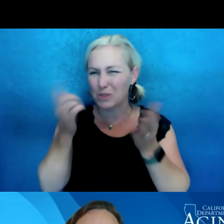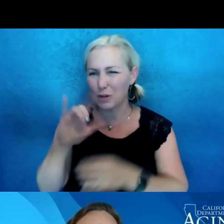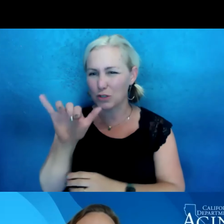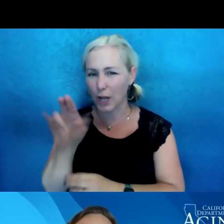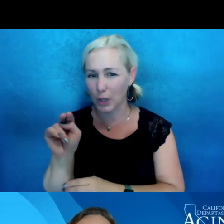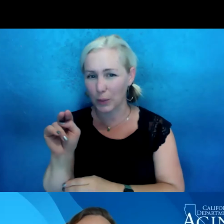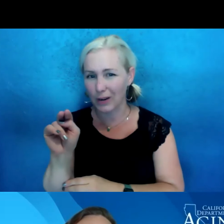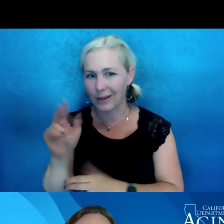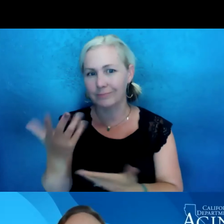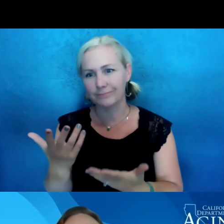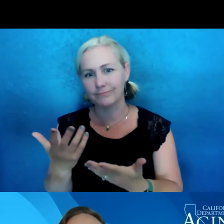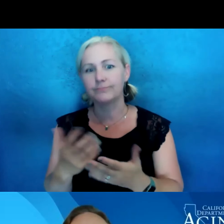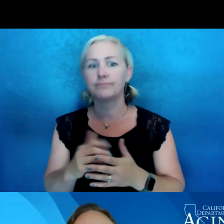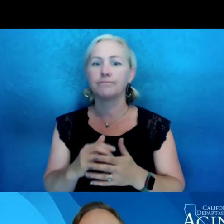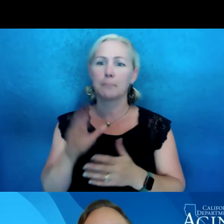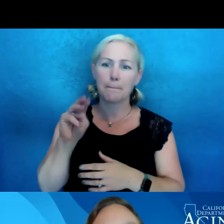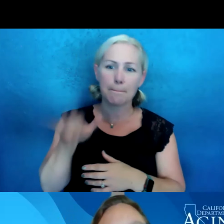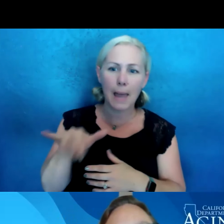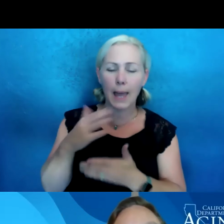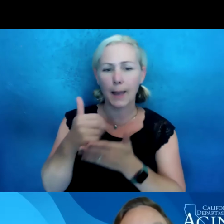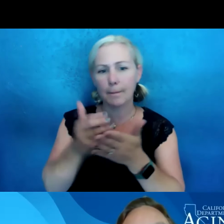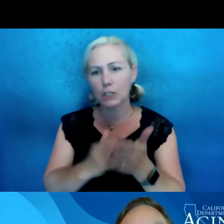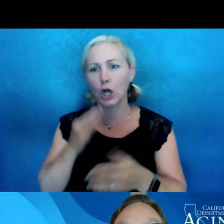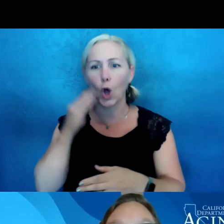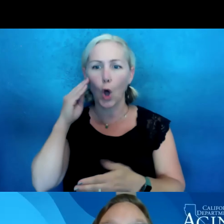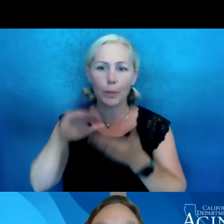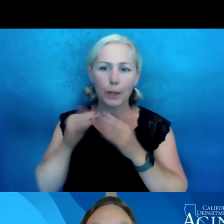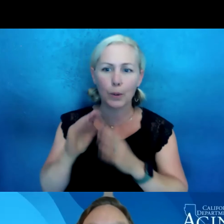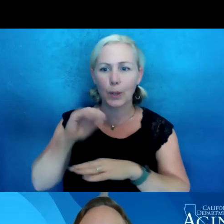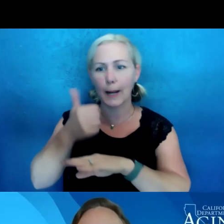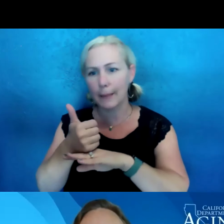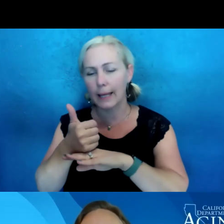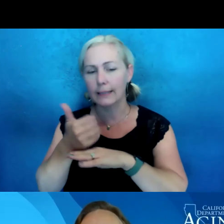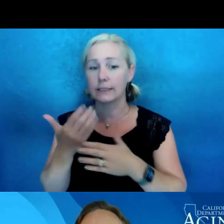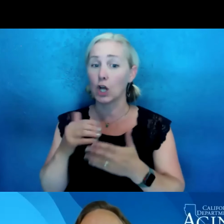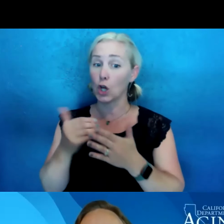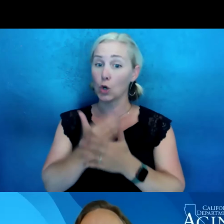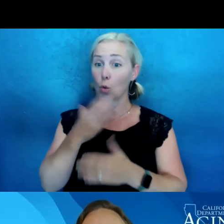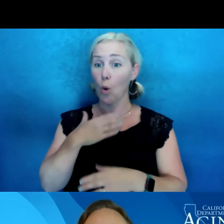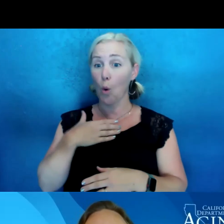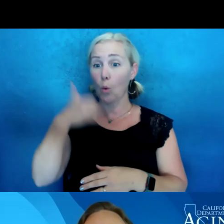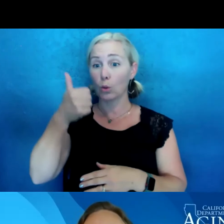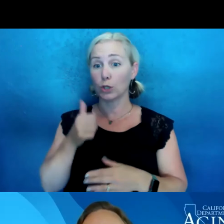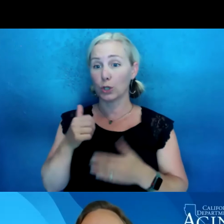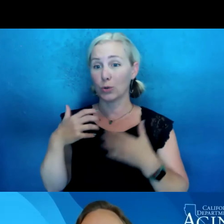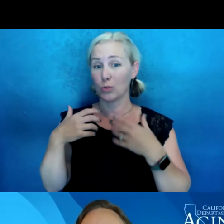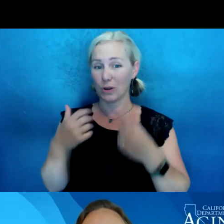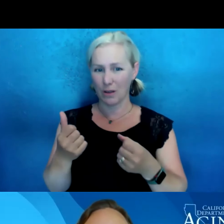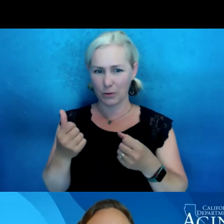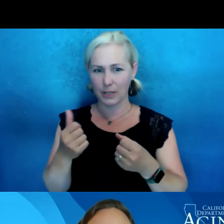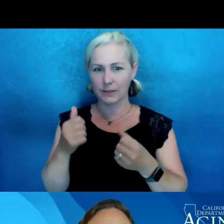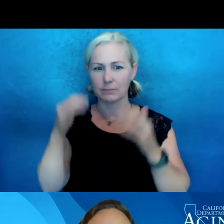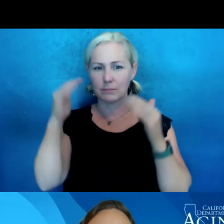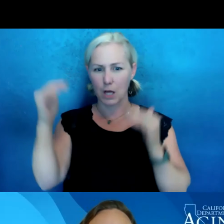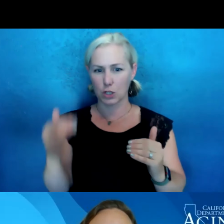spring finance letters, the May budget, the home and community-based service package, a new older adult recovery and resiliency package with unprecedented support